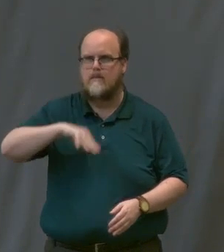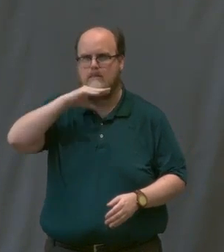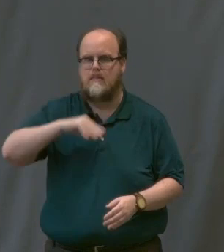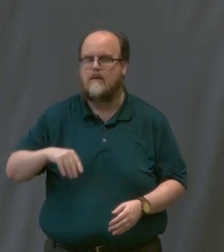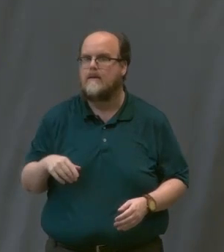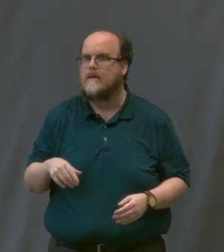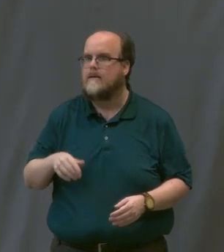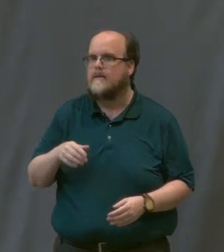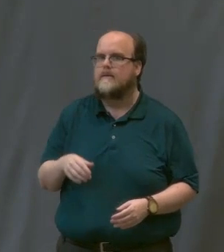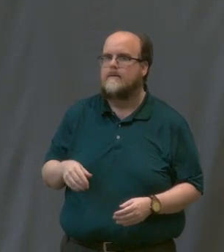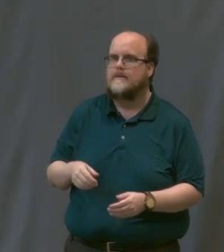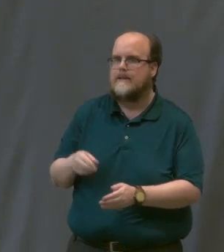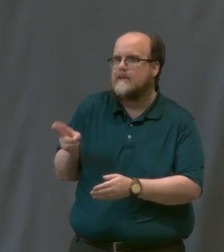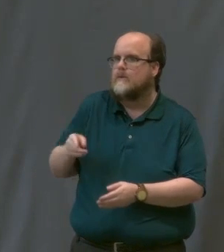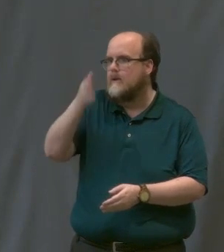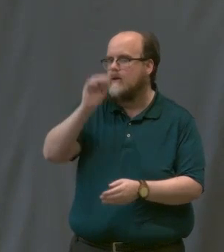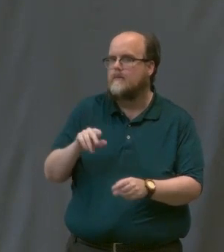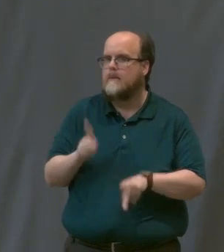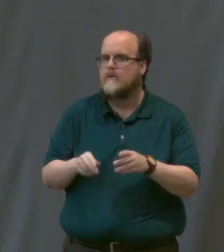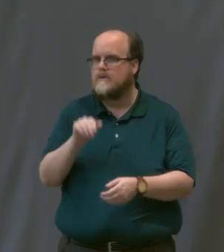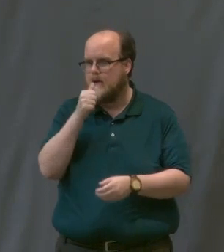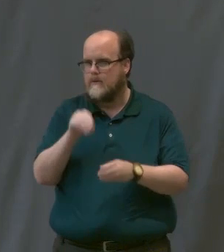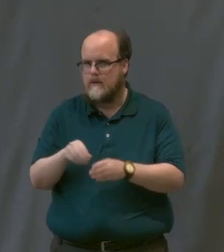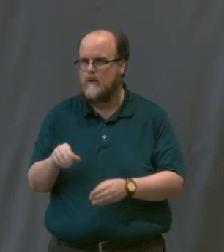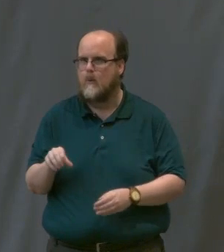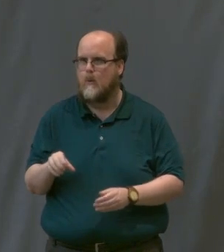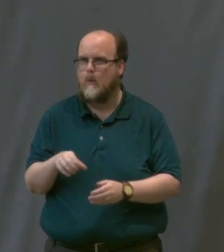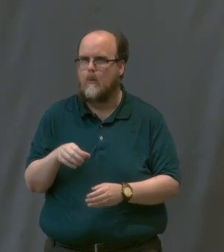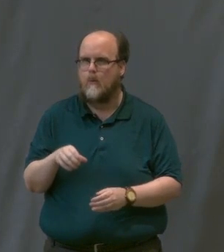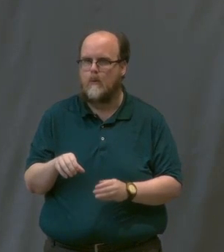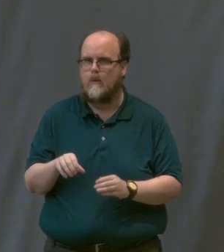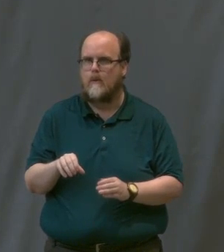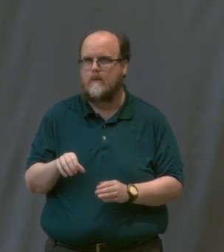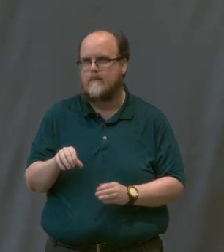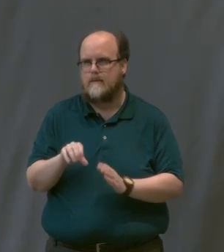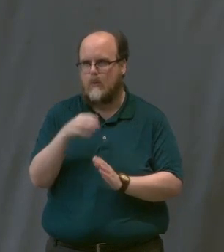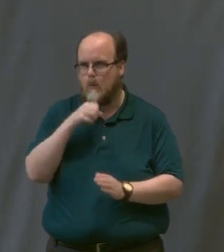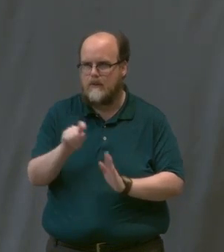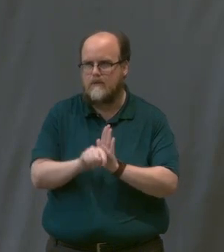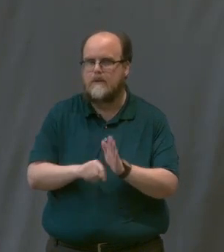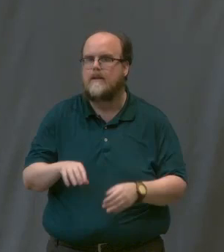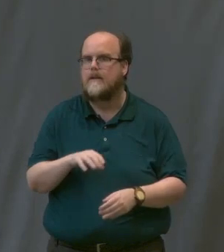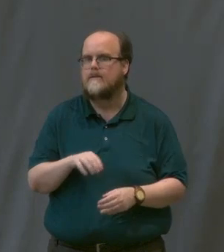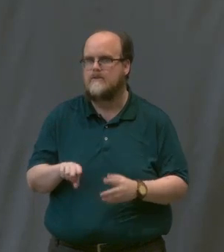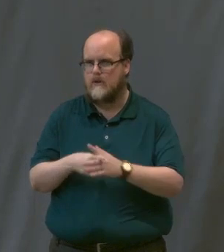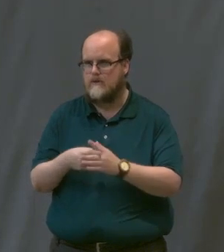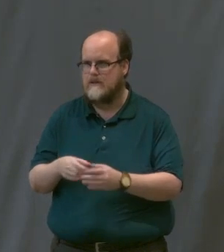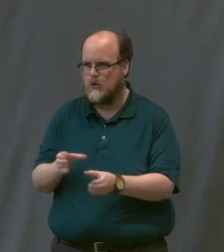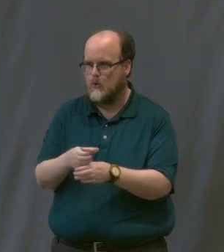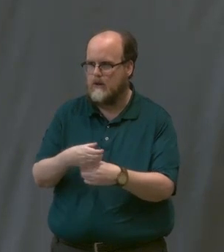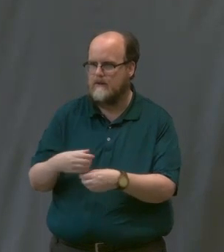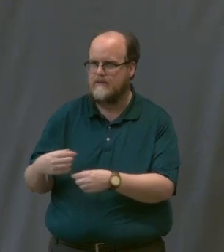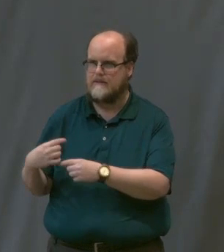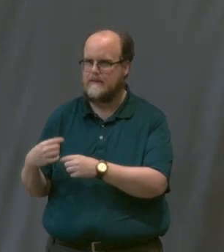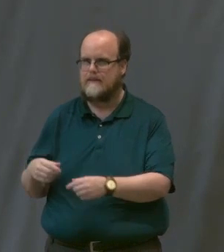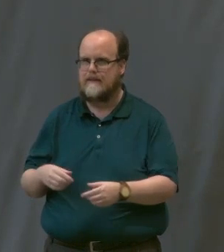people suffering in the Old Testament. Chapter 12 begins almost at creation and brings us up to this